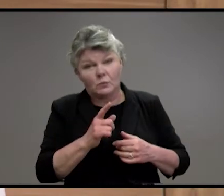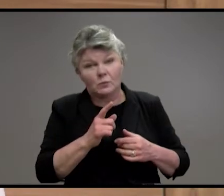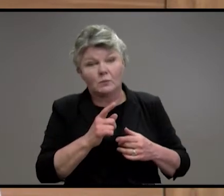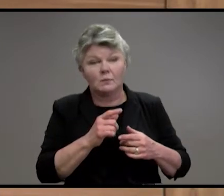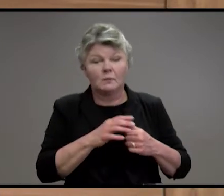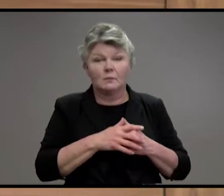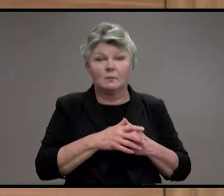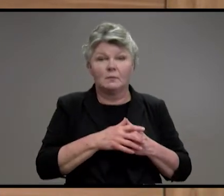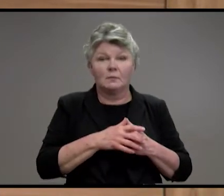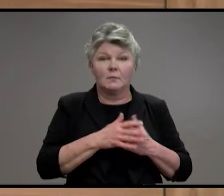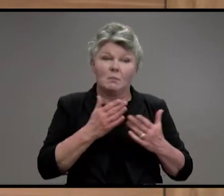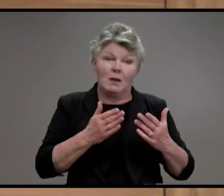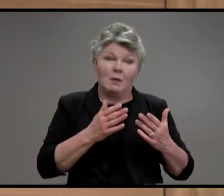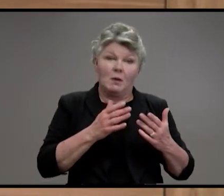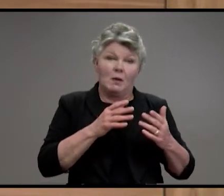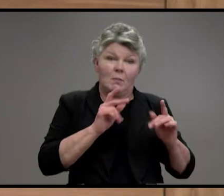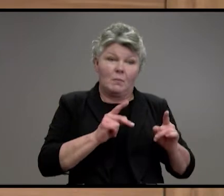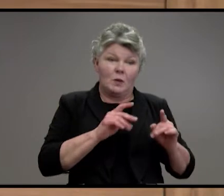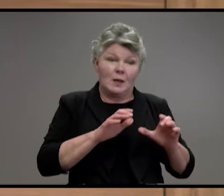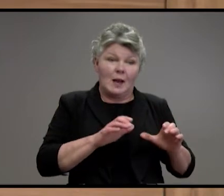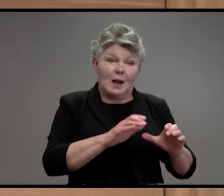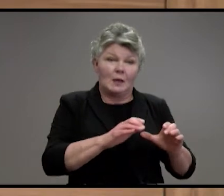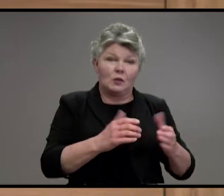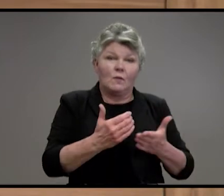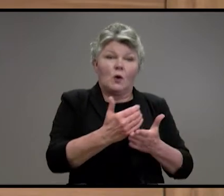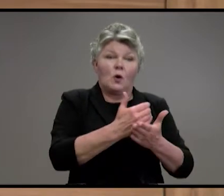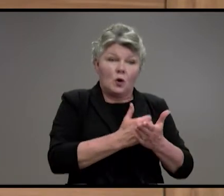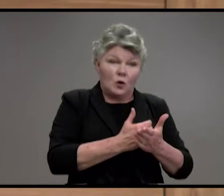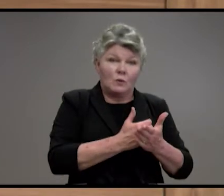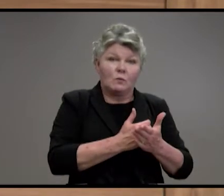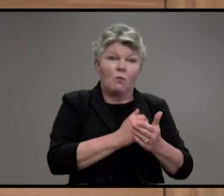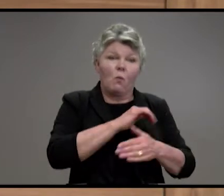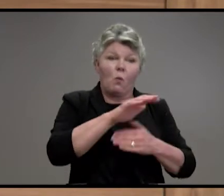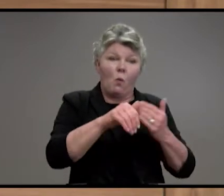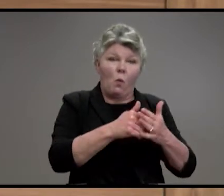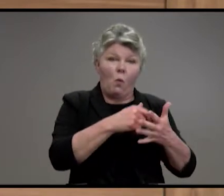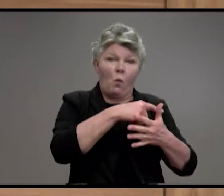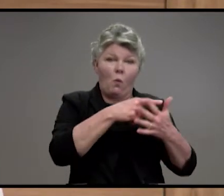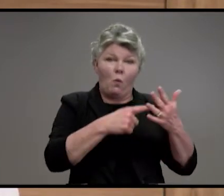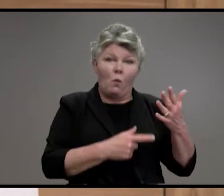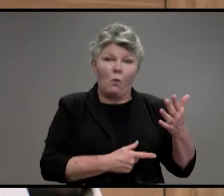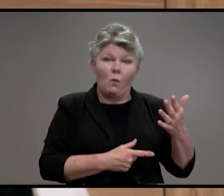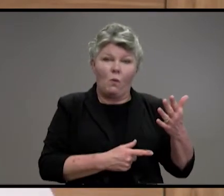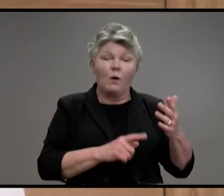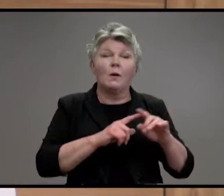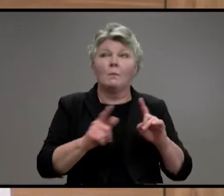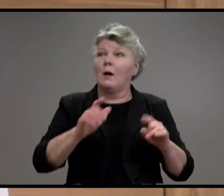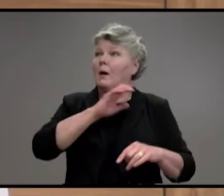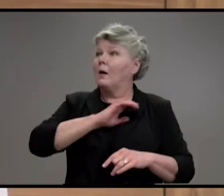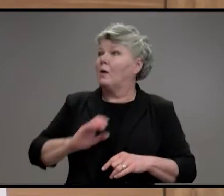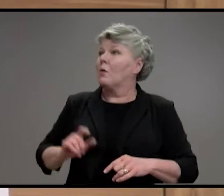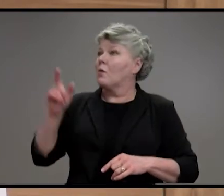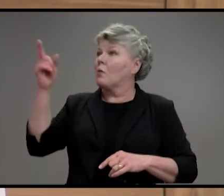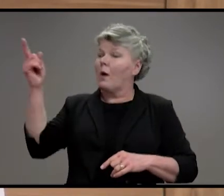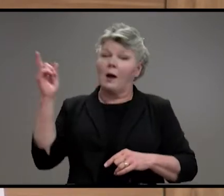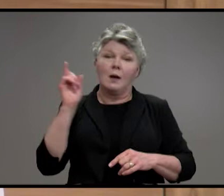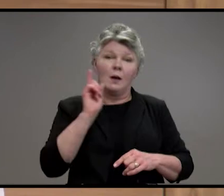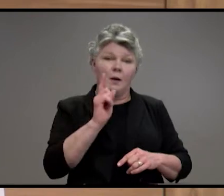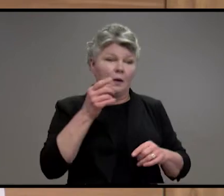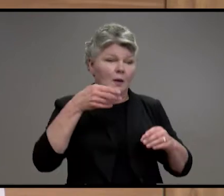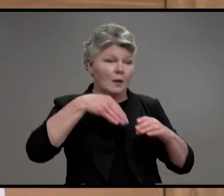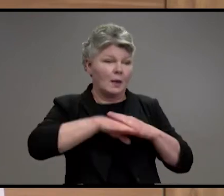could very well be that a person's actions have earned them each of those things. But when Christ steps into that